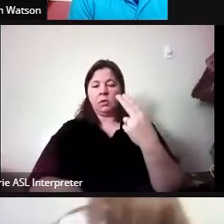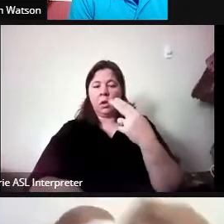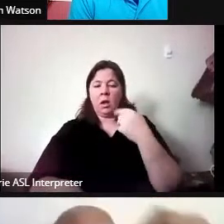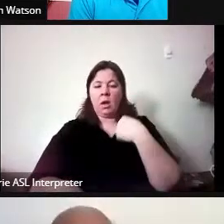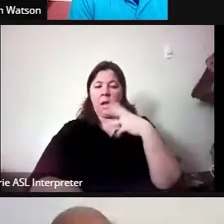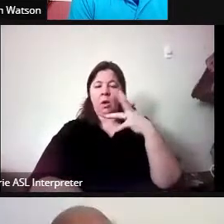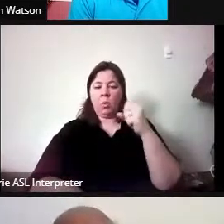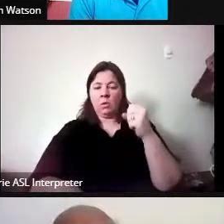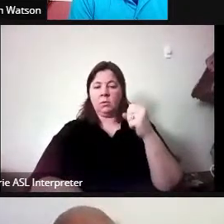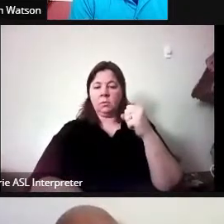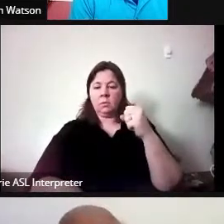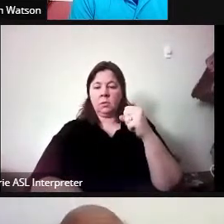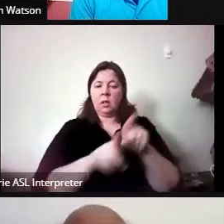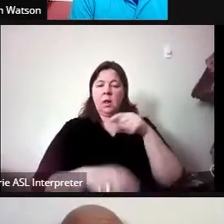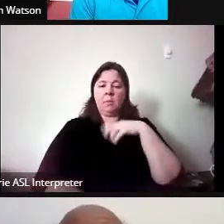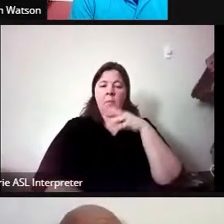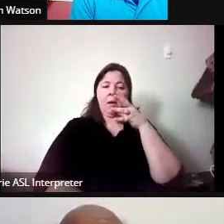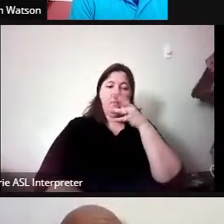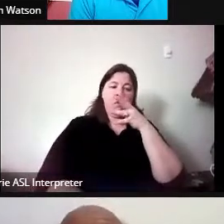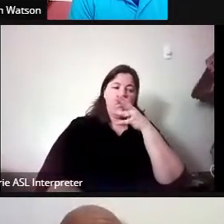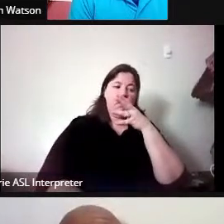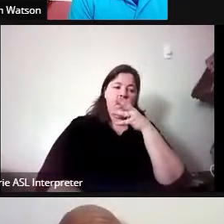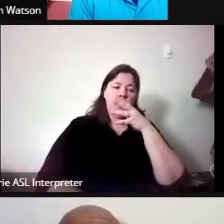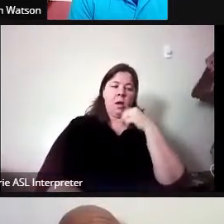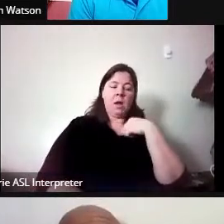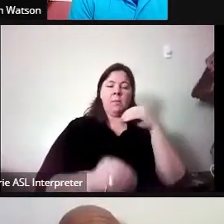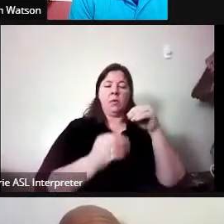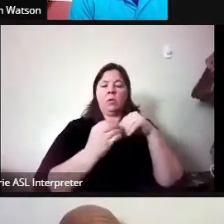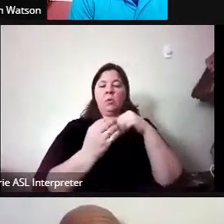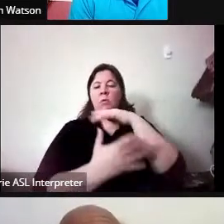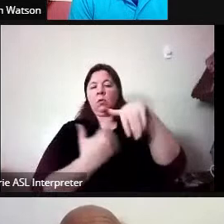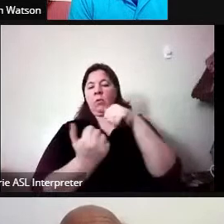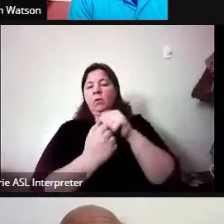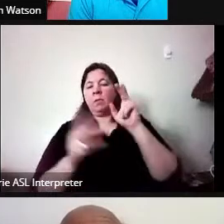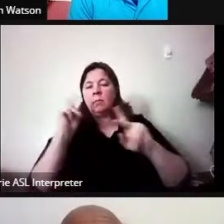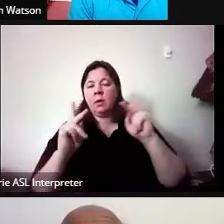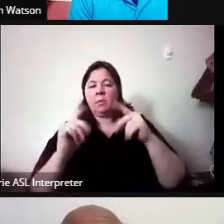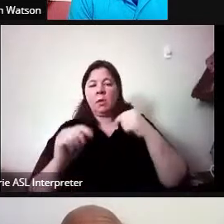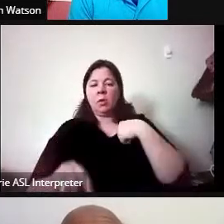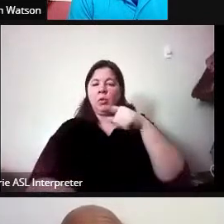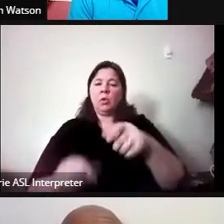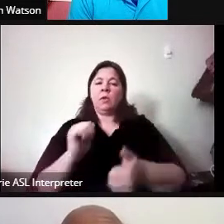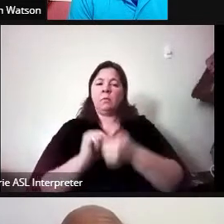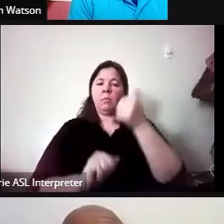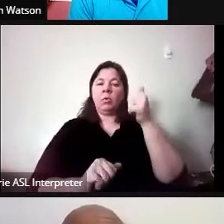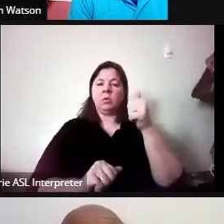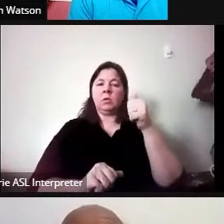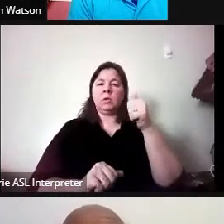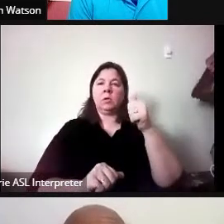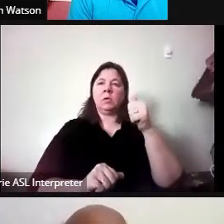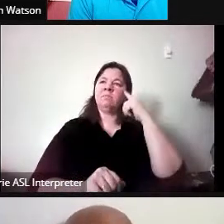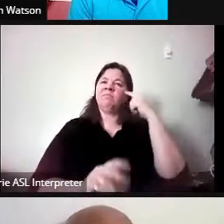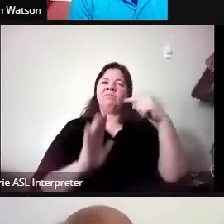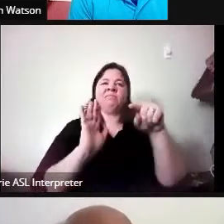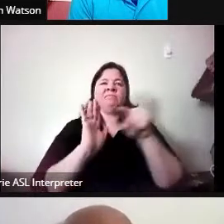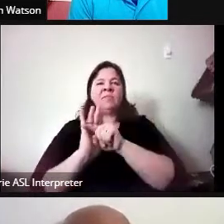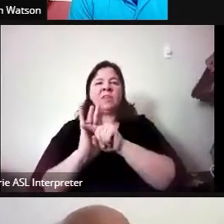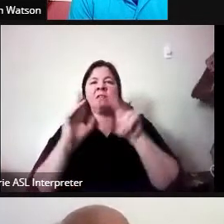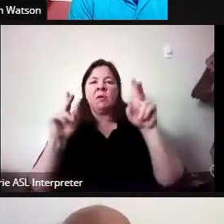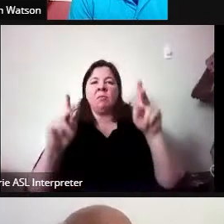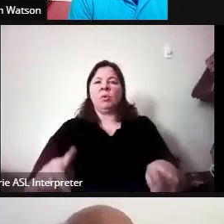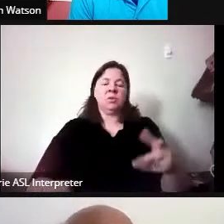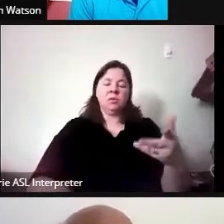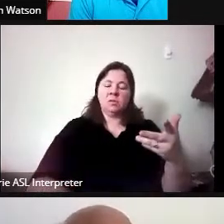was like, my mom says, and my in around people always says to me that you are the most pessimistic, one of the